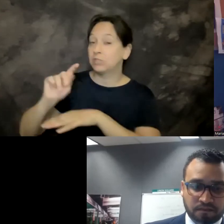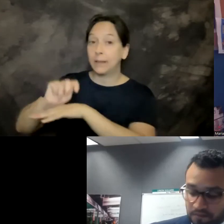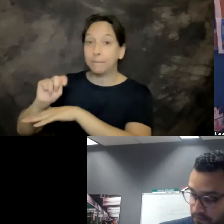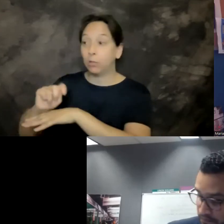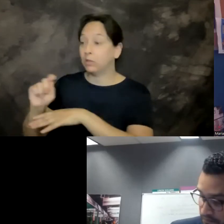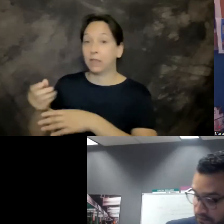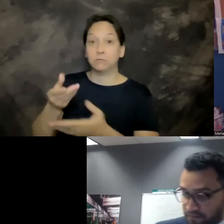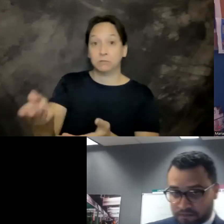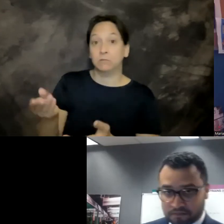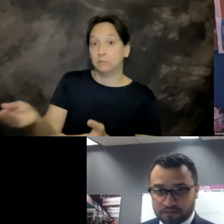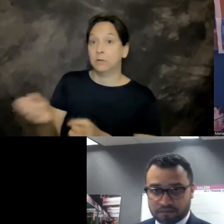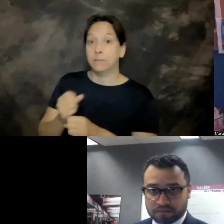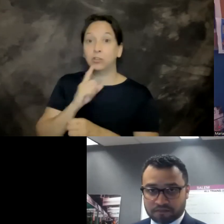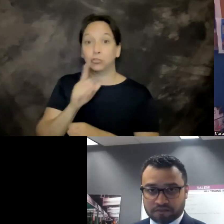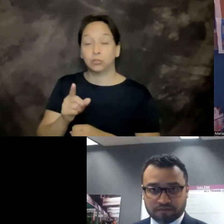faith